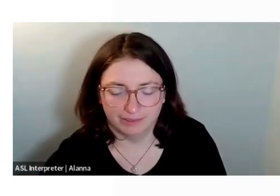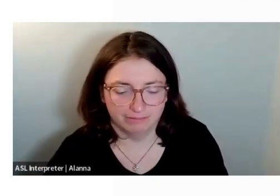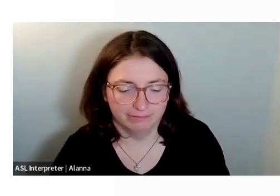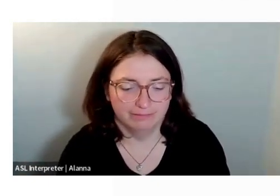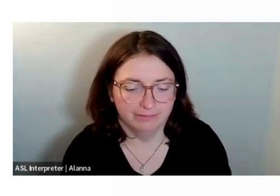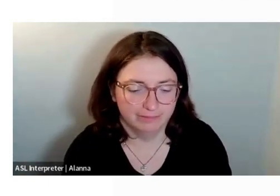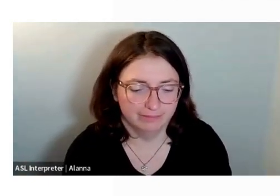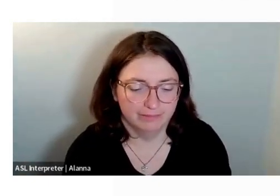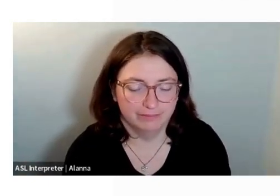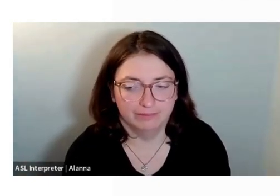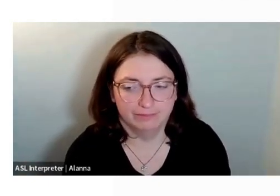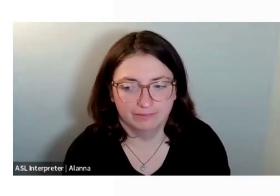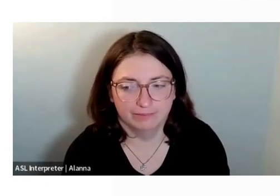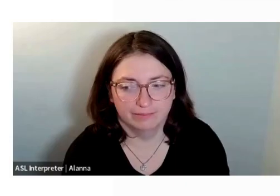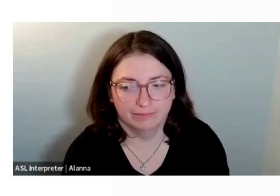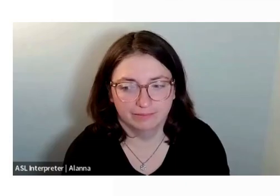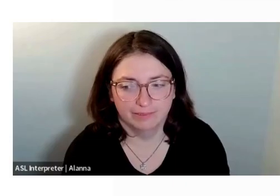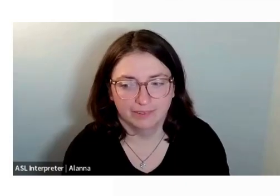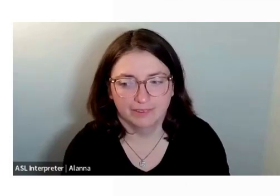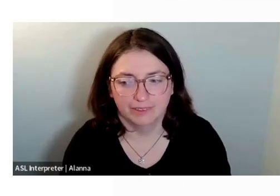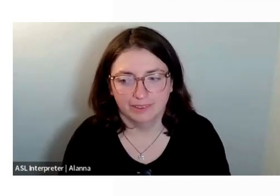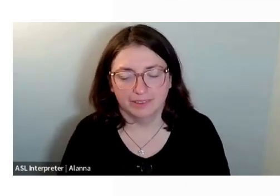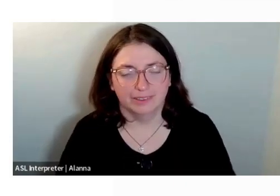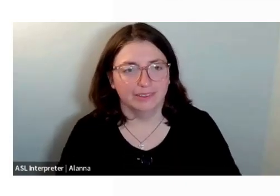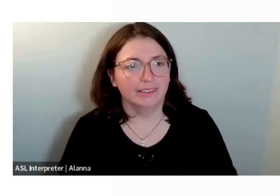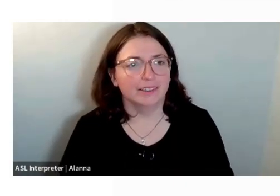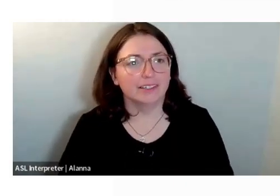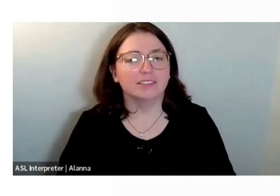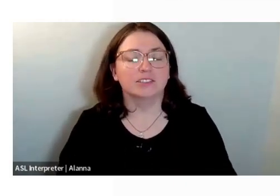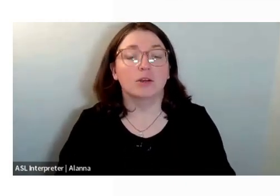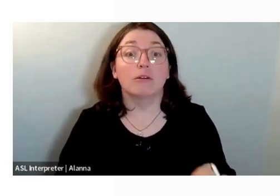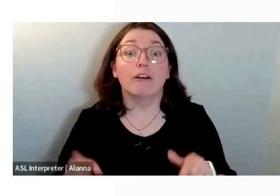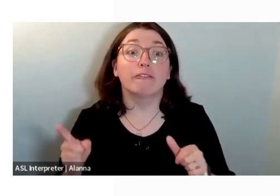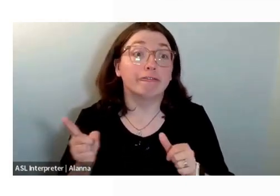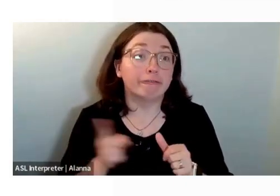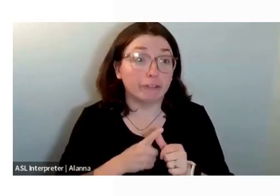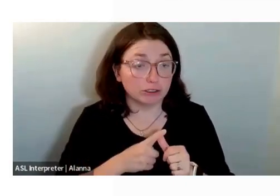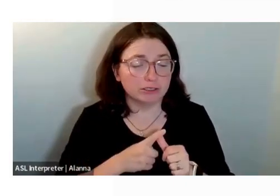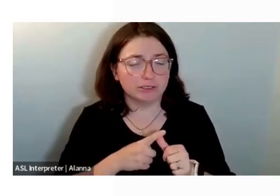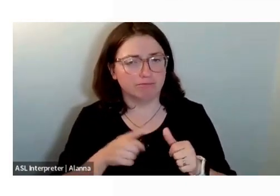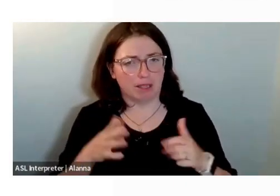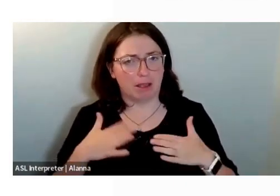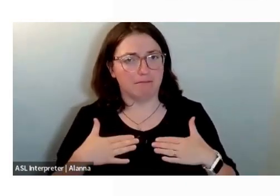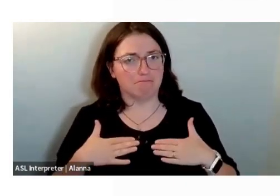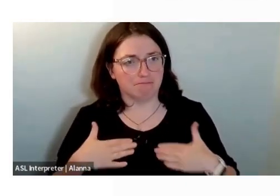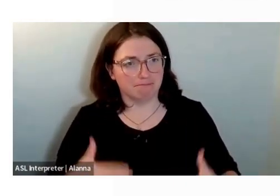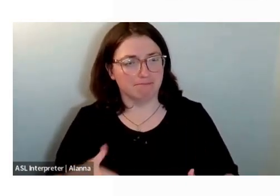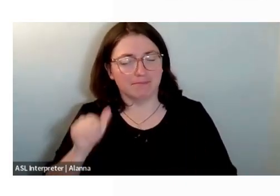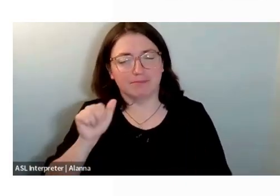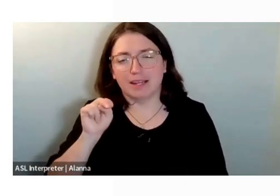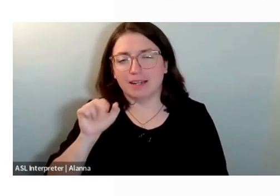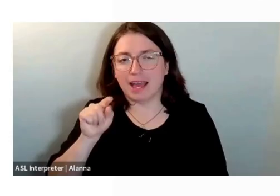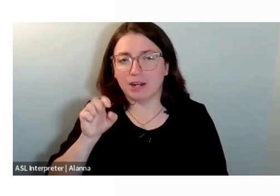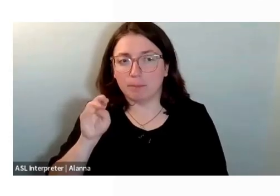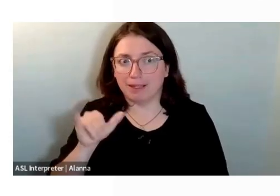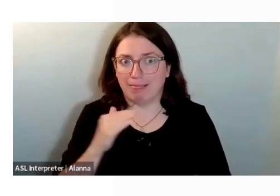anatomy lesson, just to make sure we're all talking about the same thing. So you'll hear